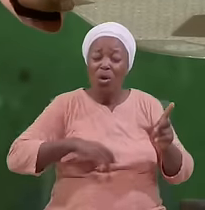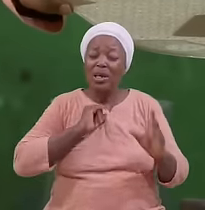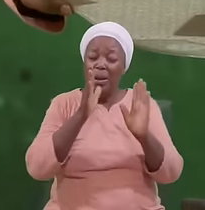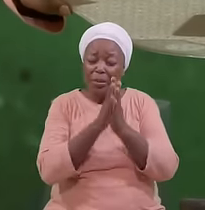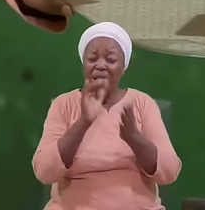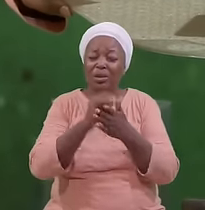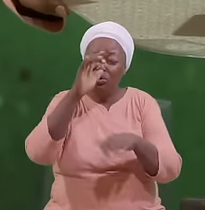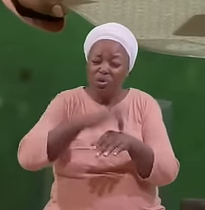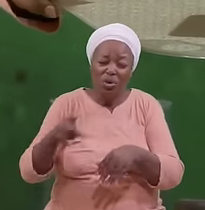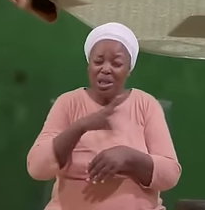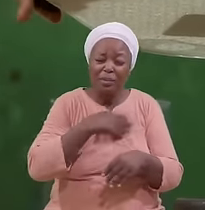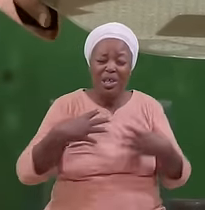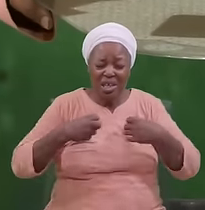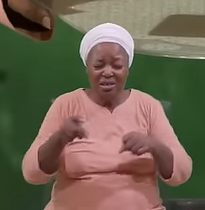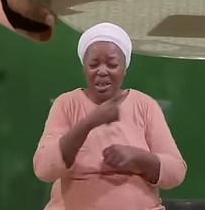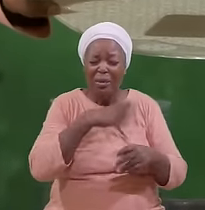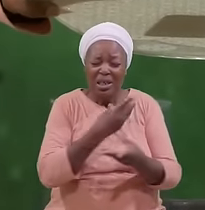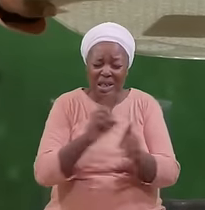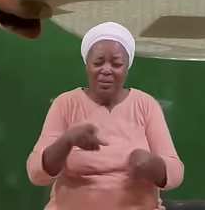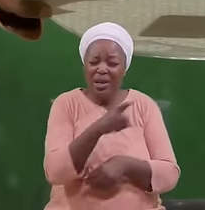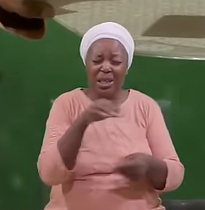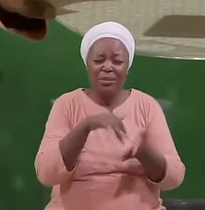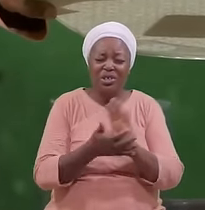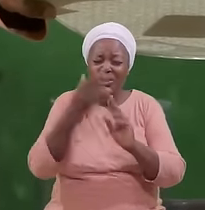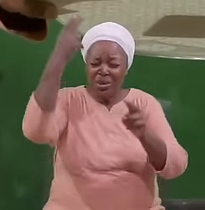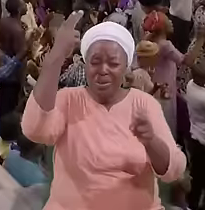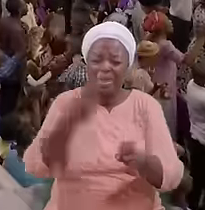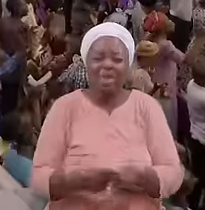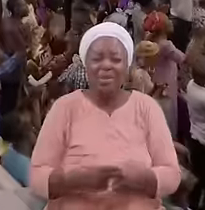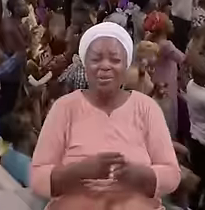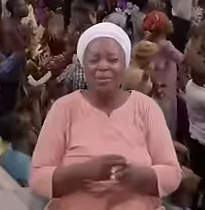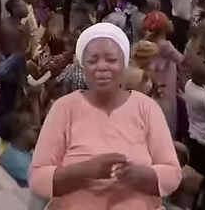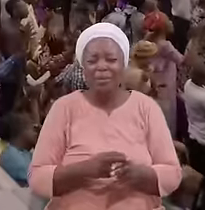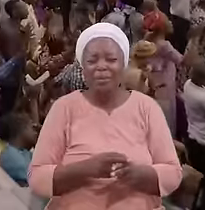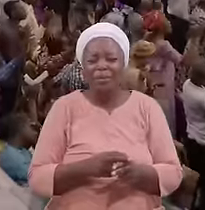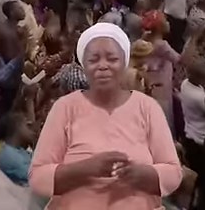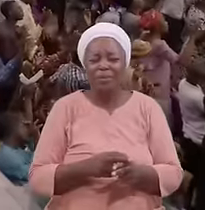them, heal them, deliver them in Jesus' name.